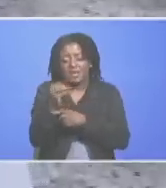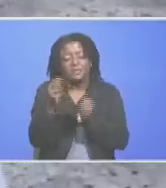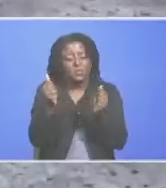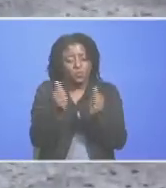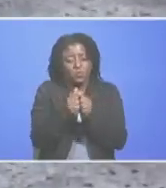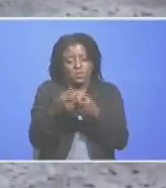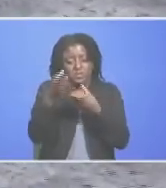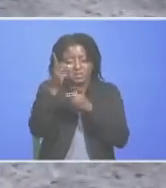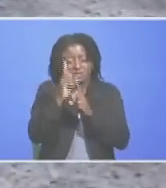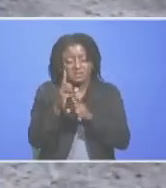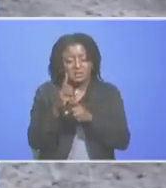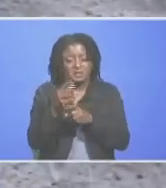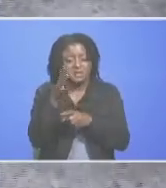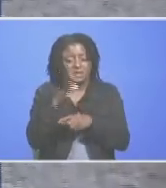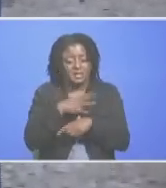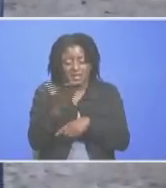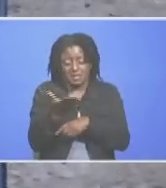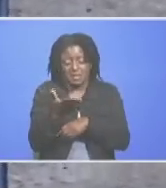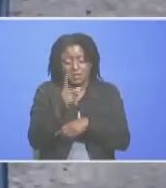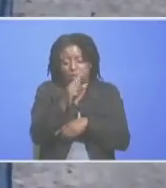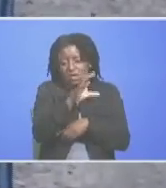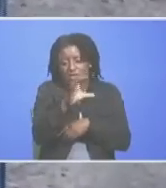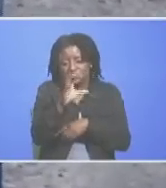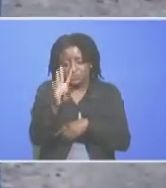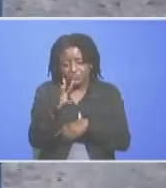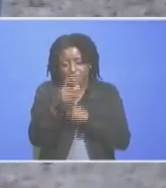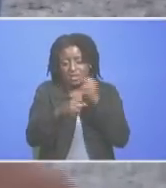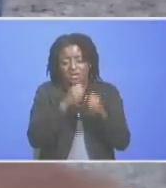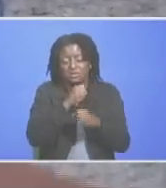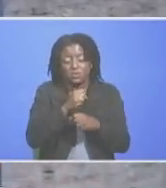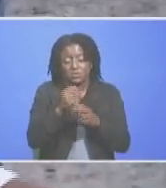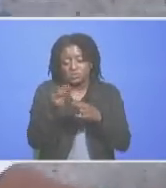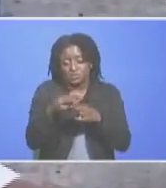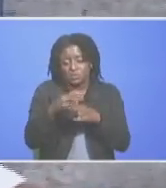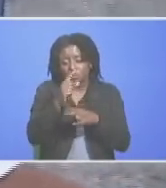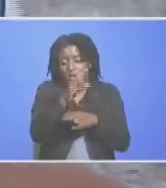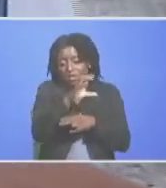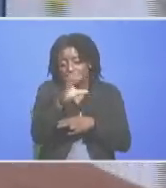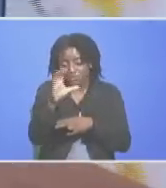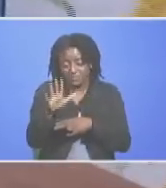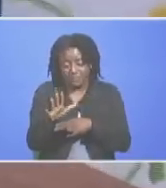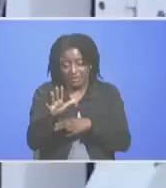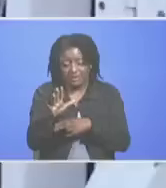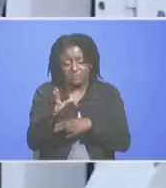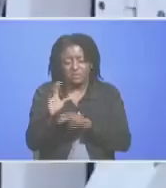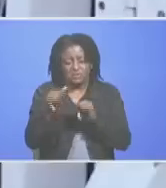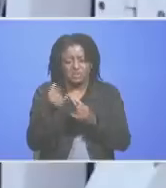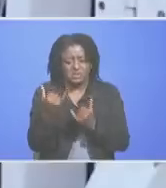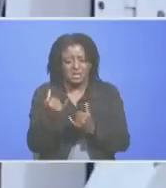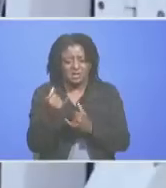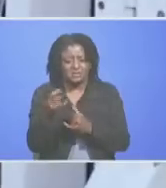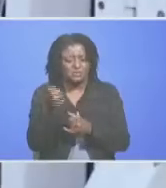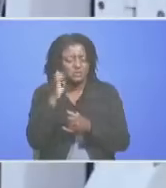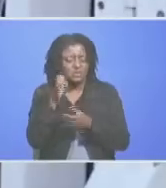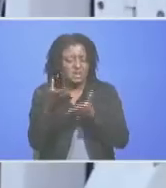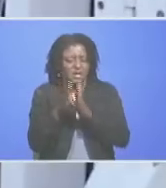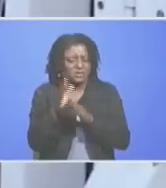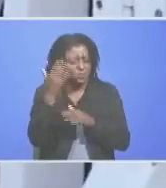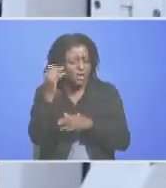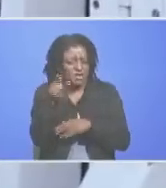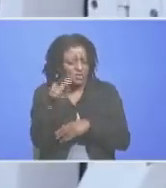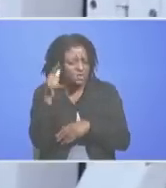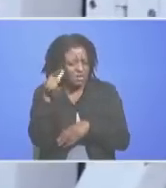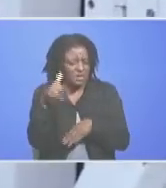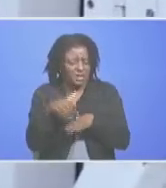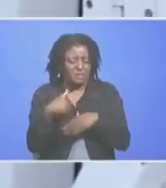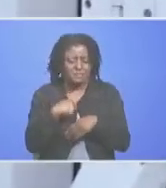have a lady here who's 104, going to be 105 years old. And just now I said to her, she said, "Why are you looking at me?" I said, "Because I love you." And